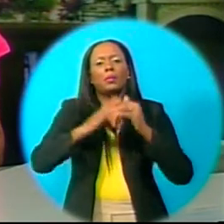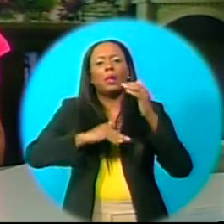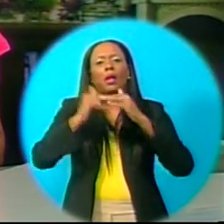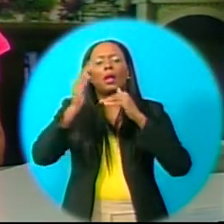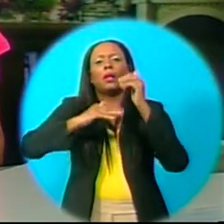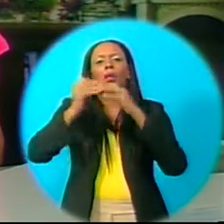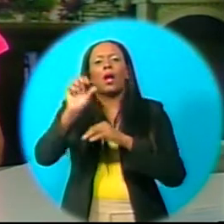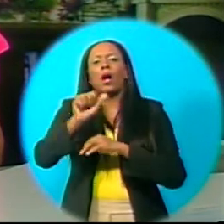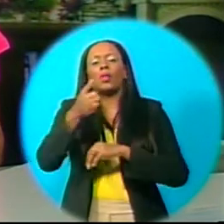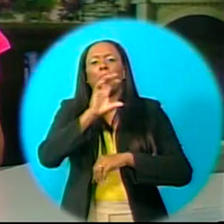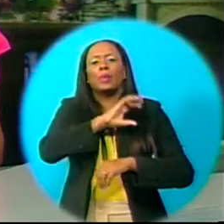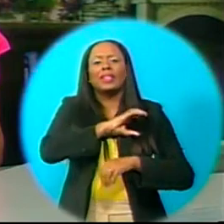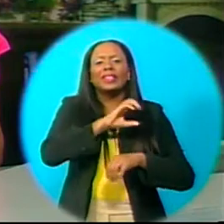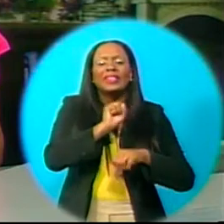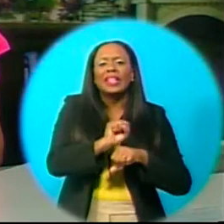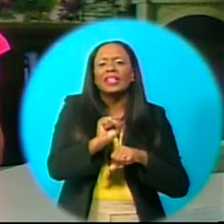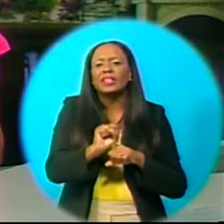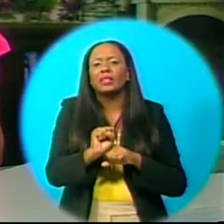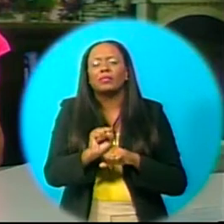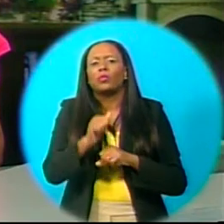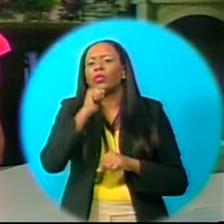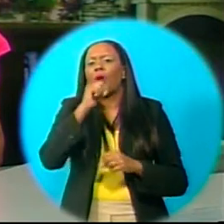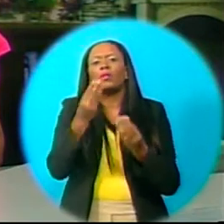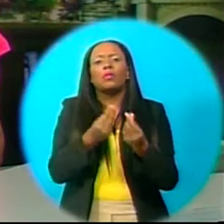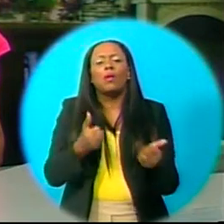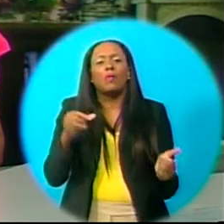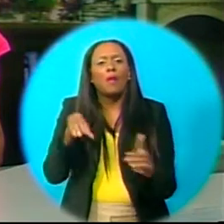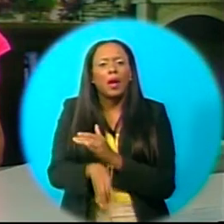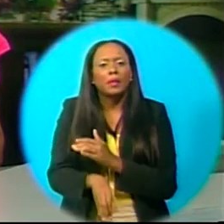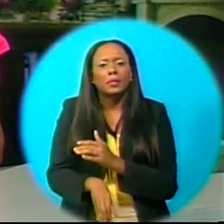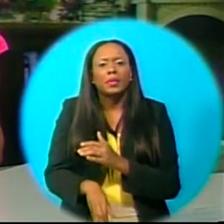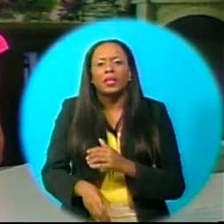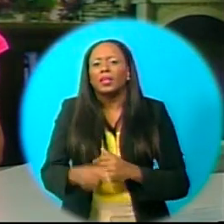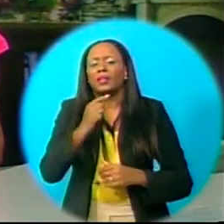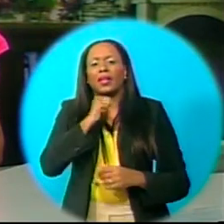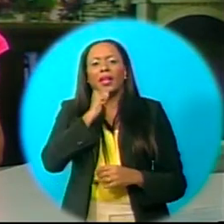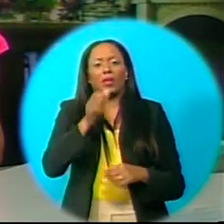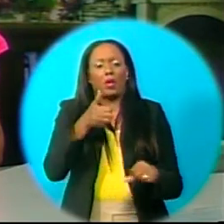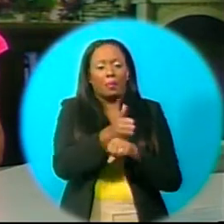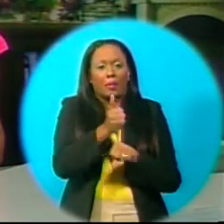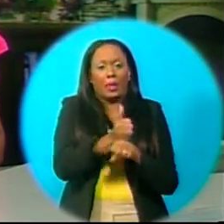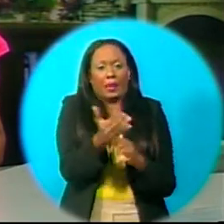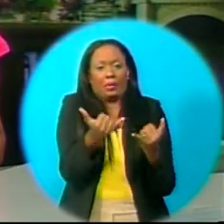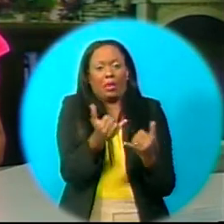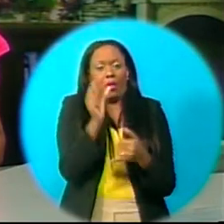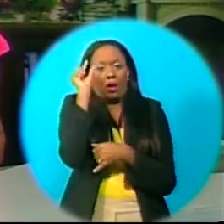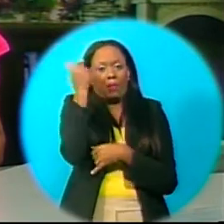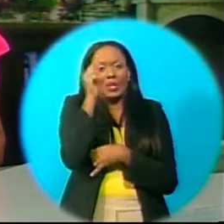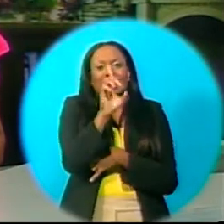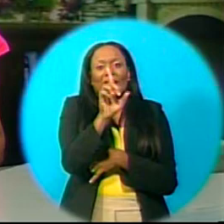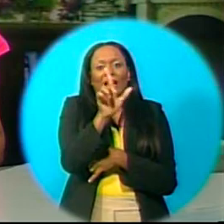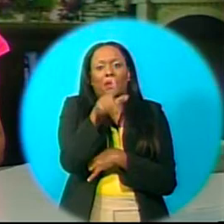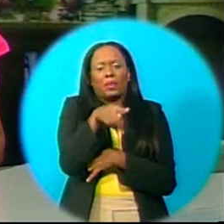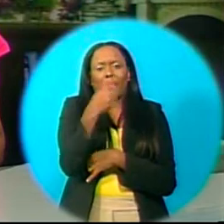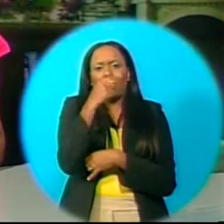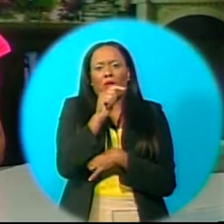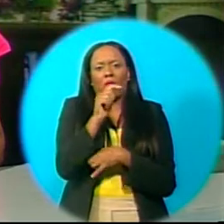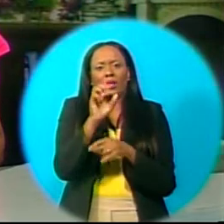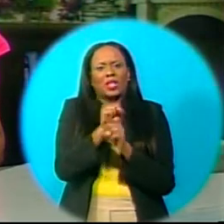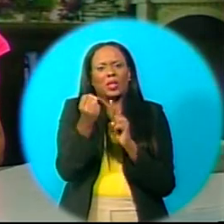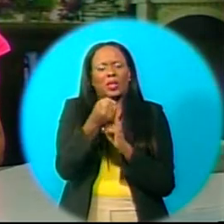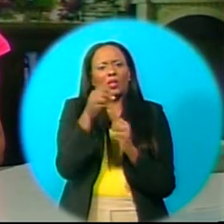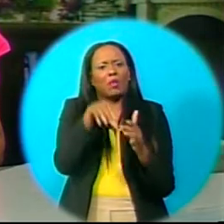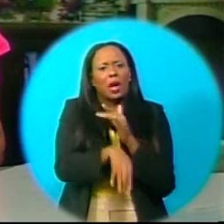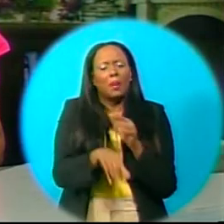solve the crime situation. He says crime should not be politicized, noting that he does not blame the current government for the situation. He